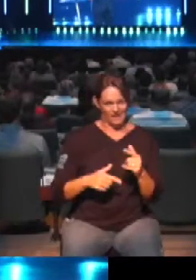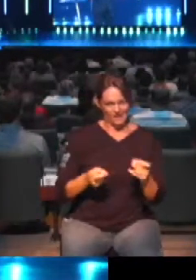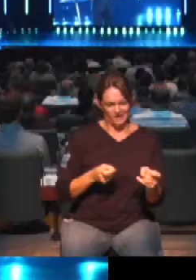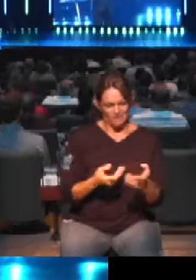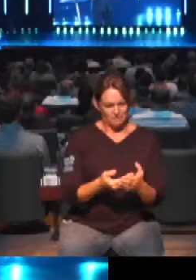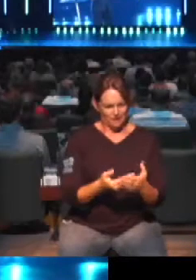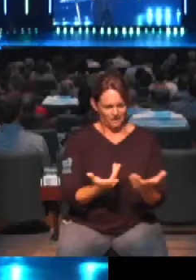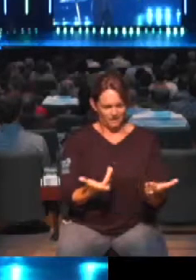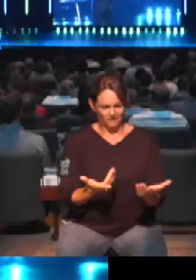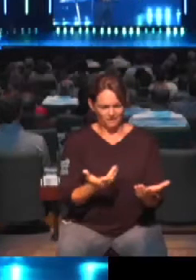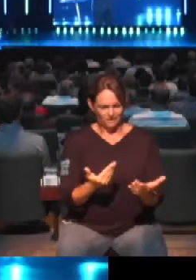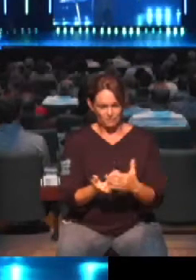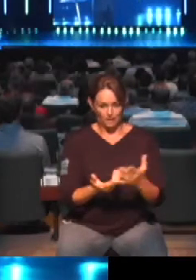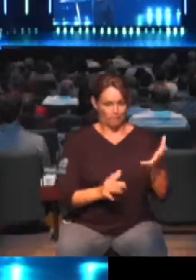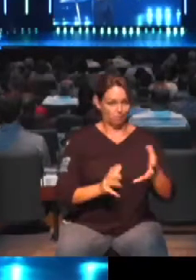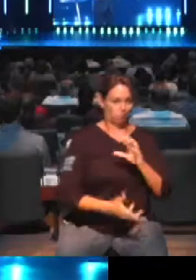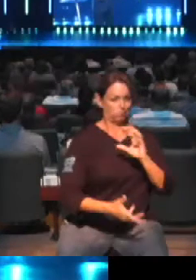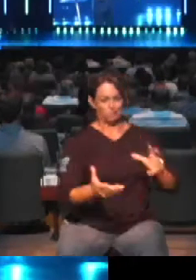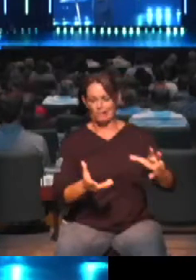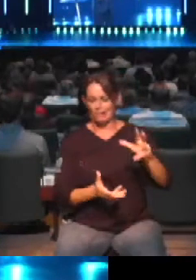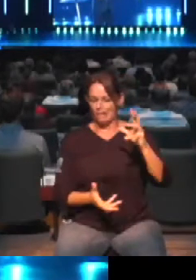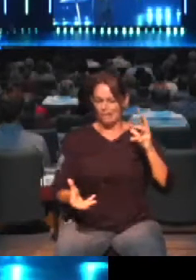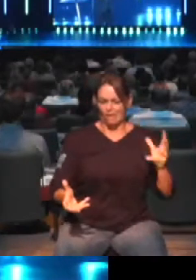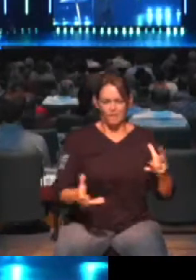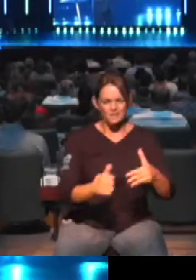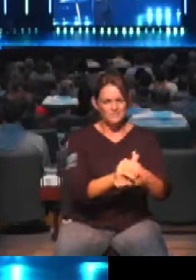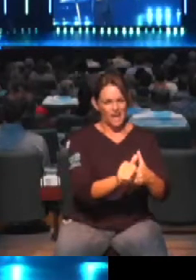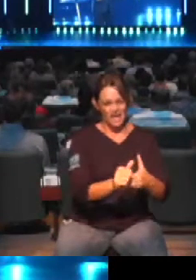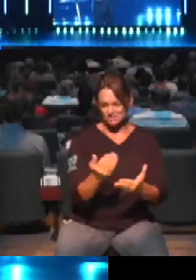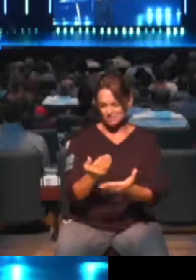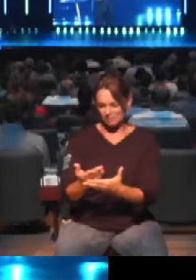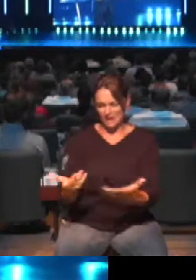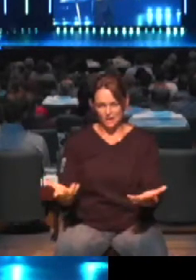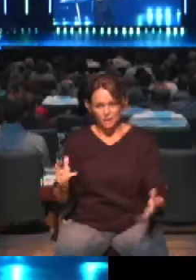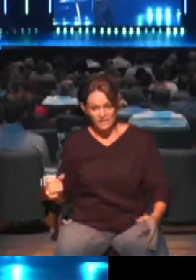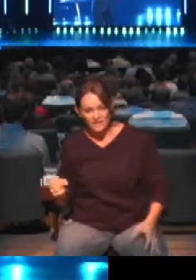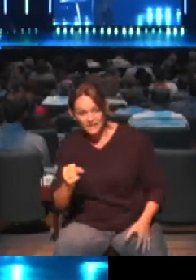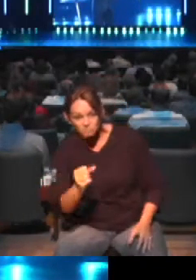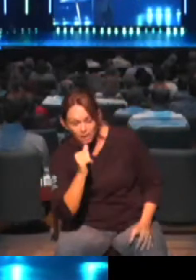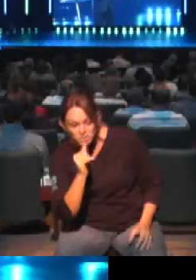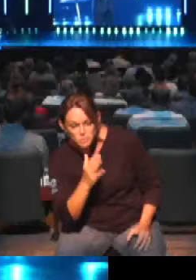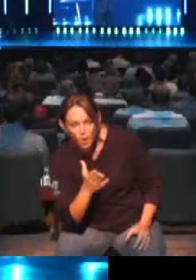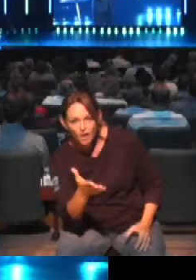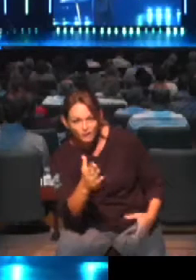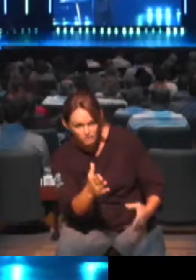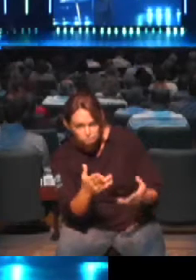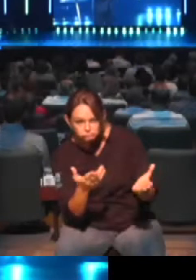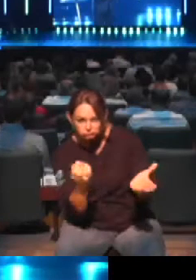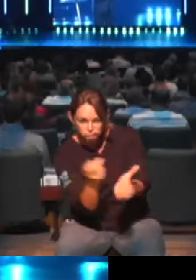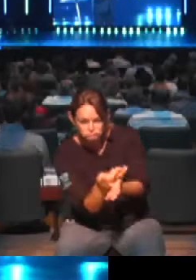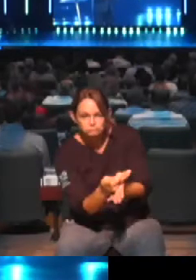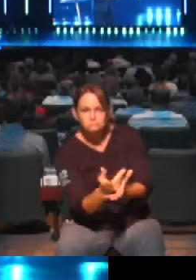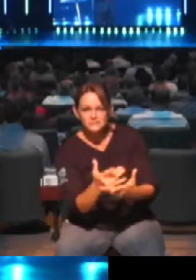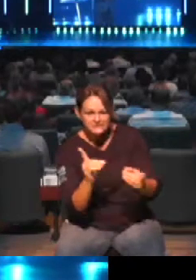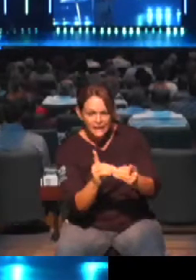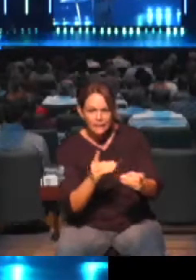handle money? That can't even be trusted with dollars and cents? Scripture says if you can't